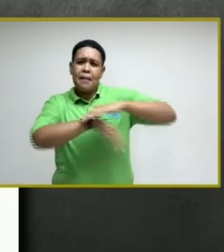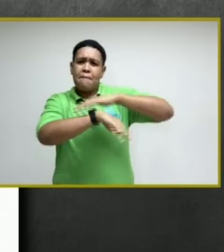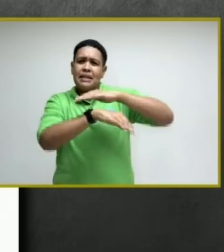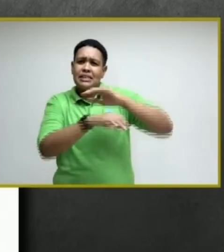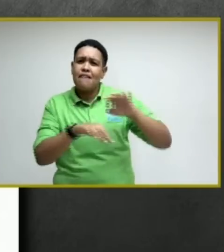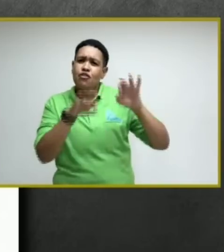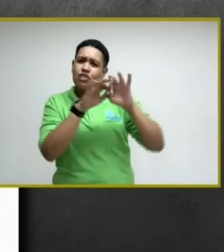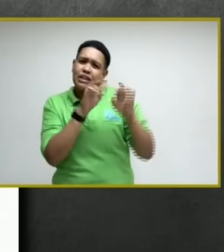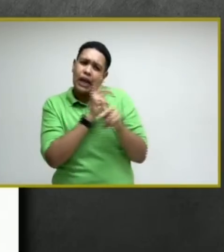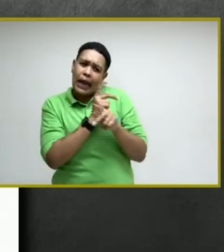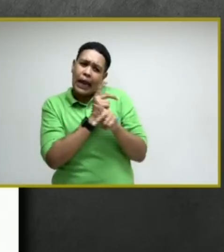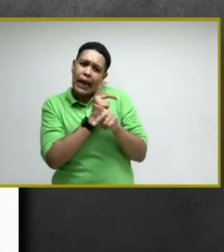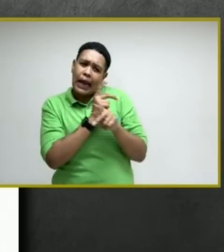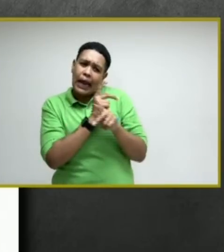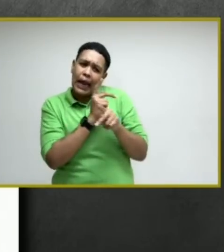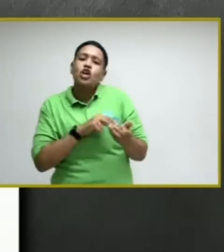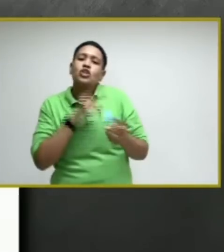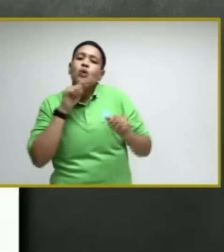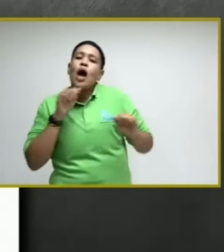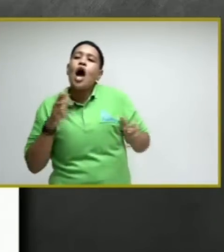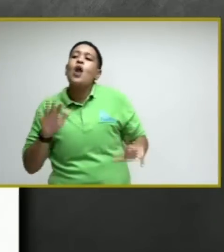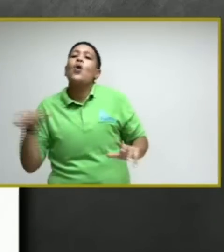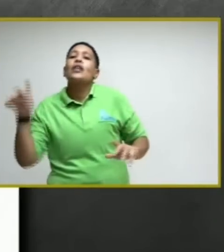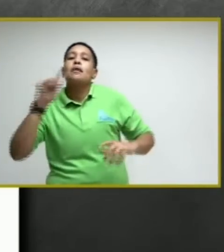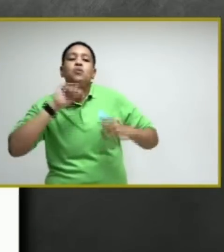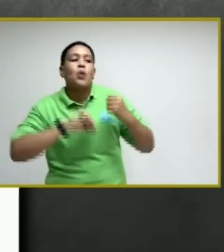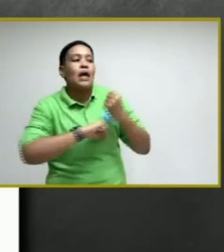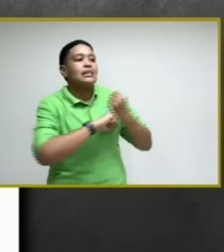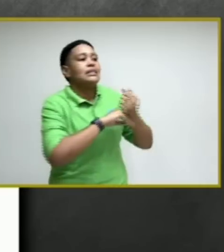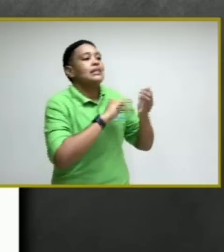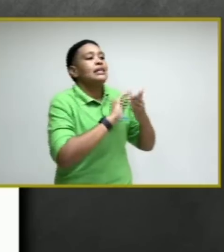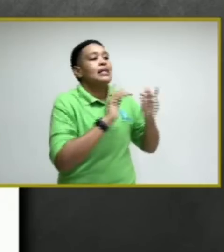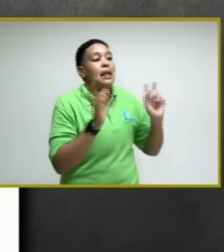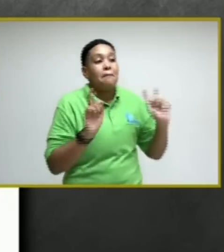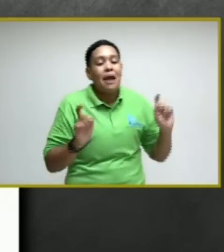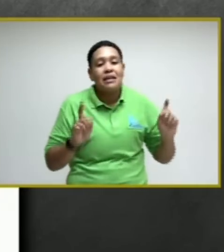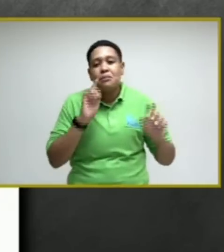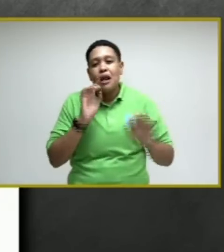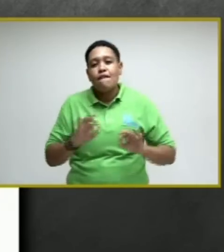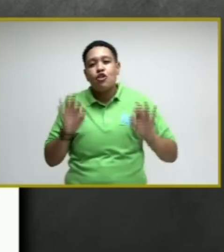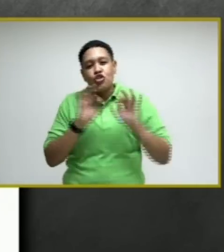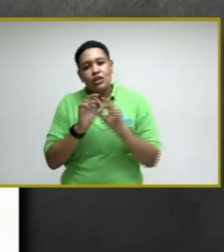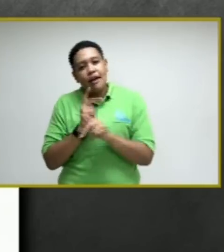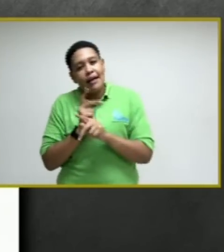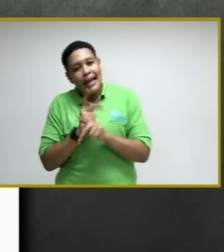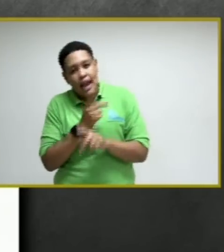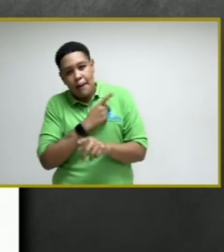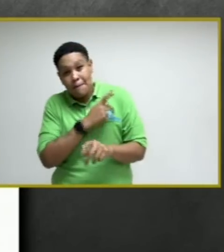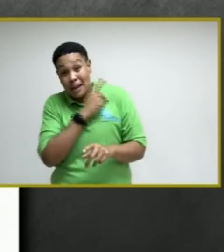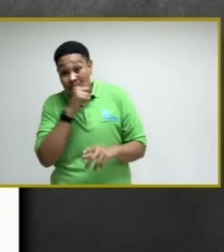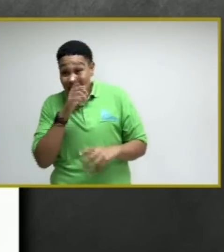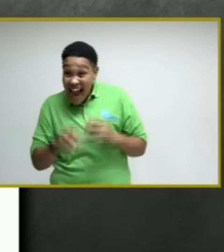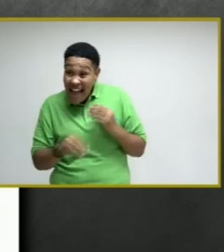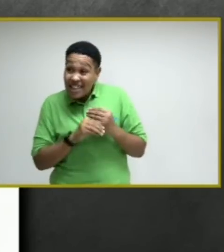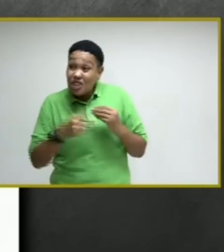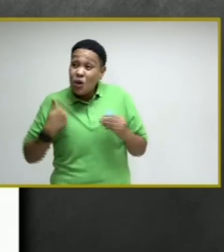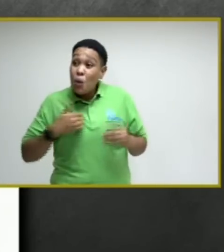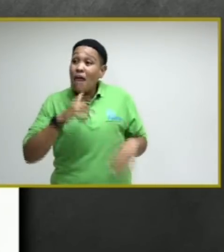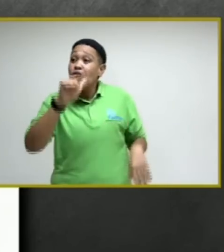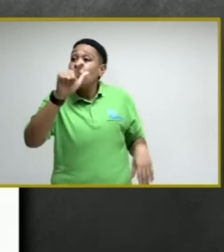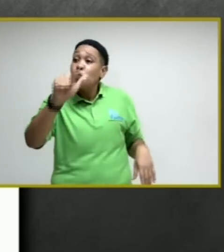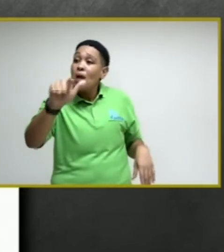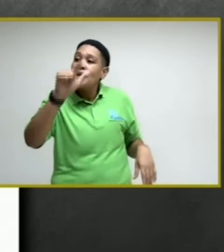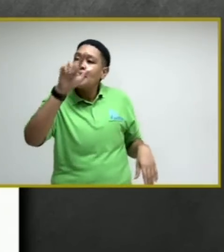care nursing to enable them to assist in the management of critical care patients. In addition, we have